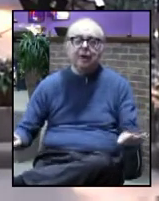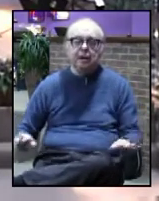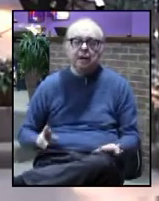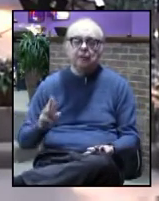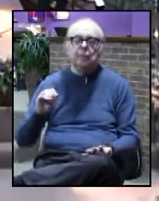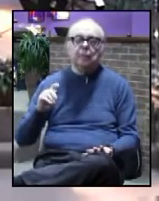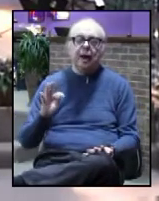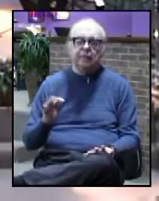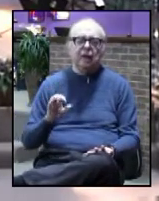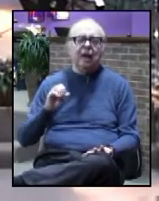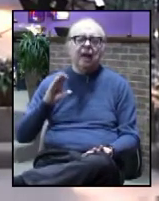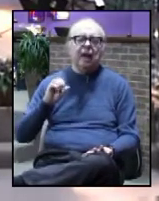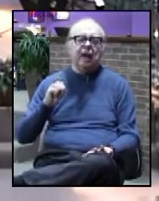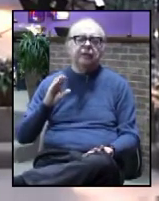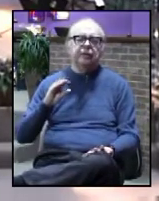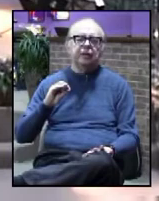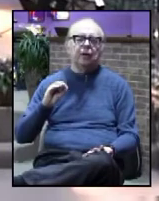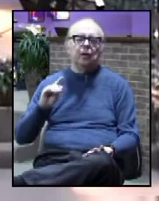Okay?